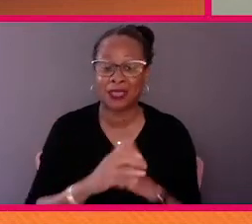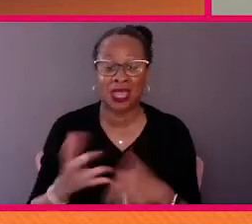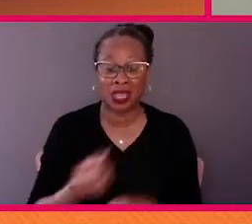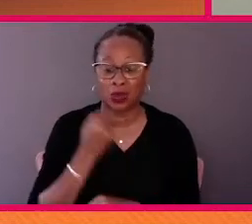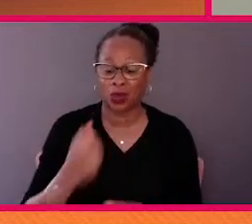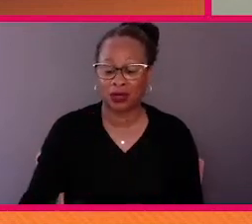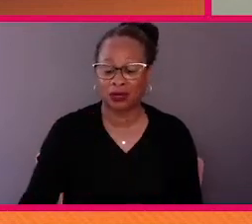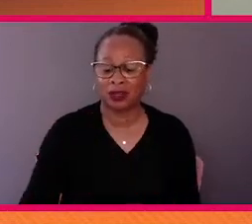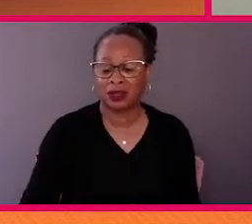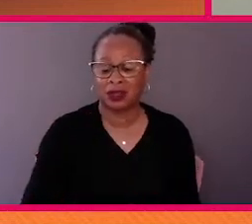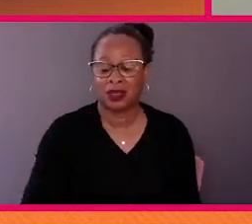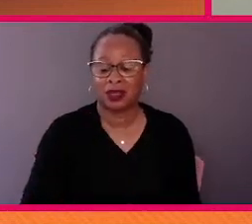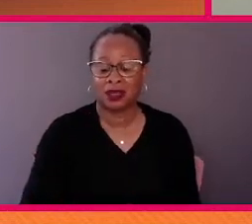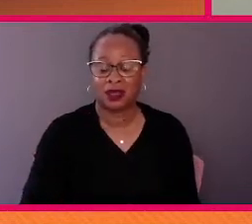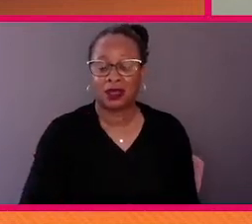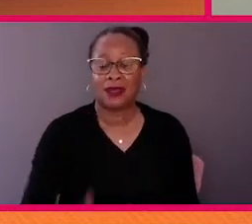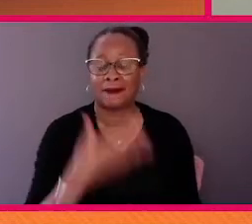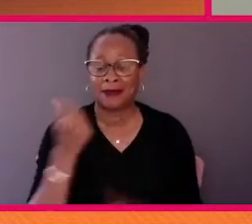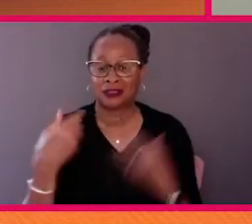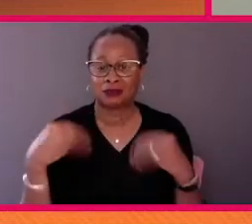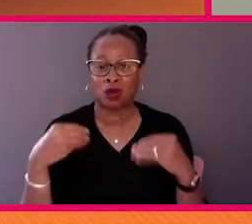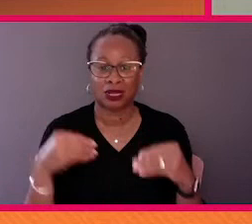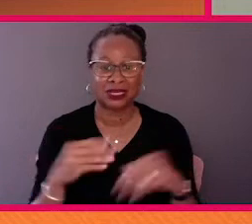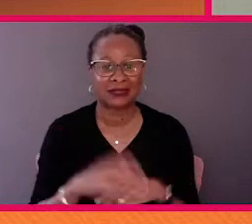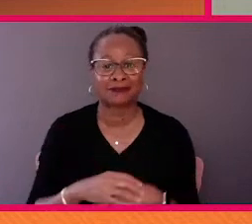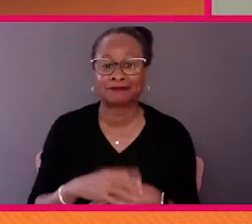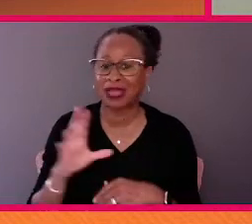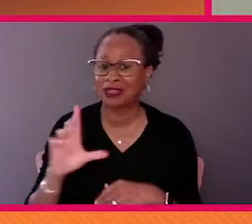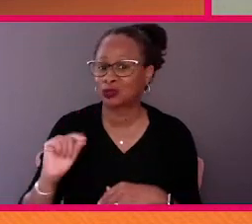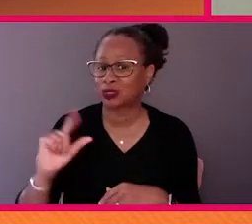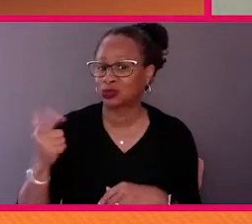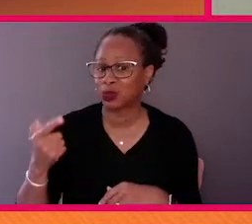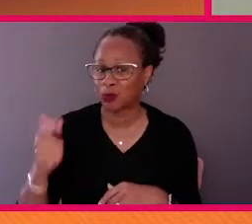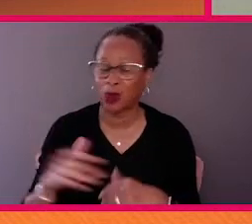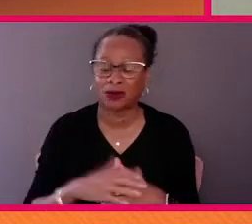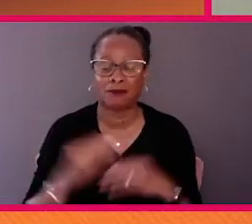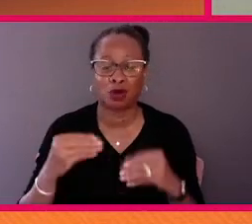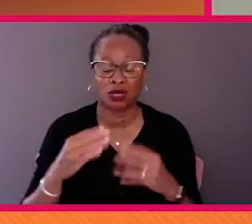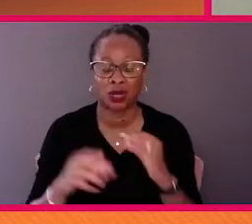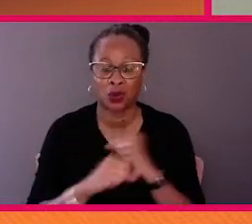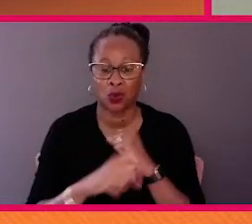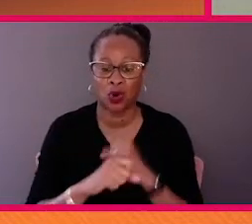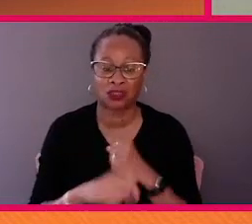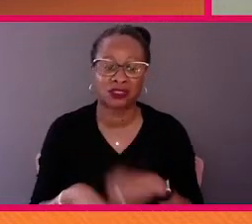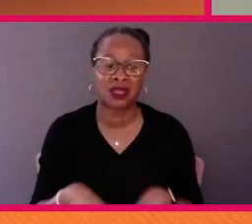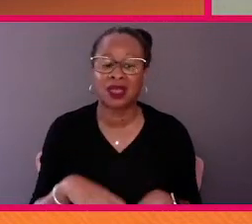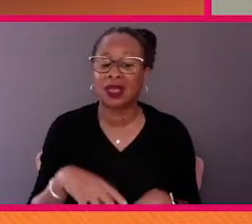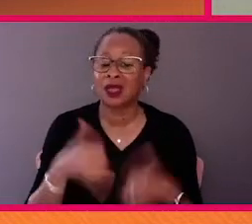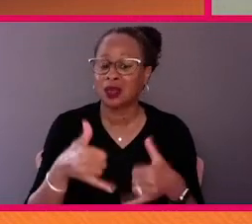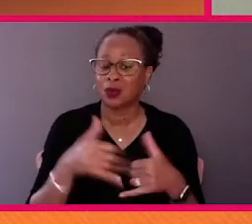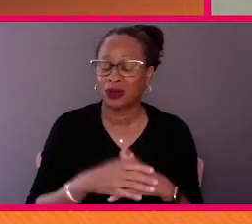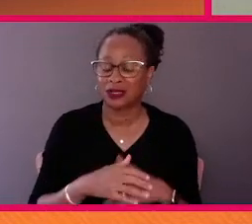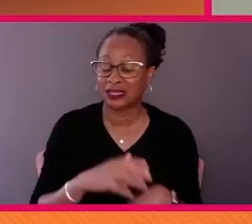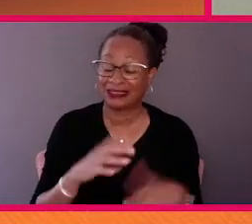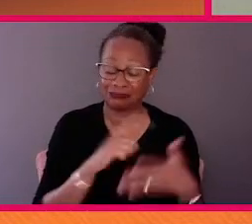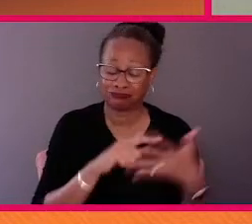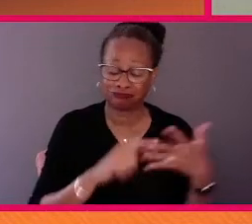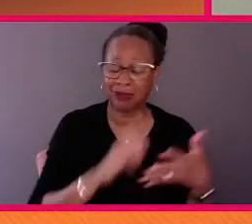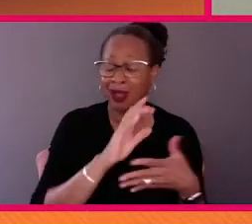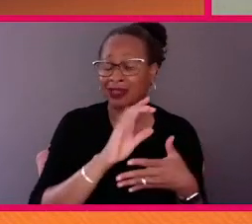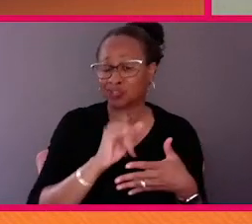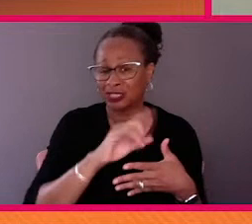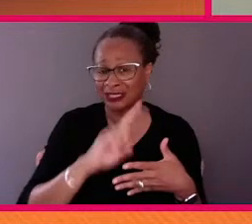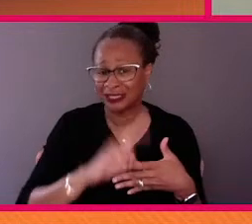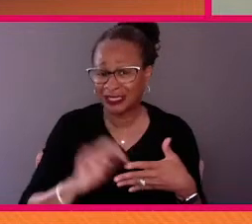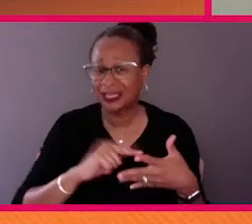2021 Synopsis Sports Media Awards. And his short docs on Jay-Z, Robinson Cano, Kendrick Lamar, and others have